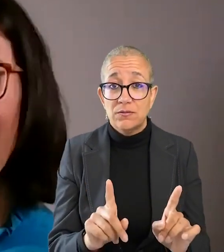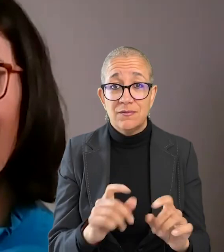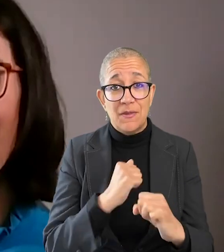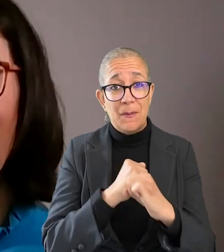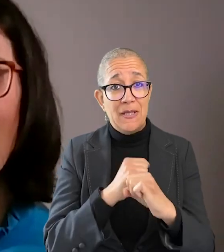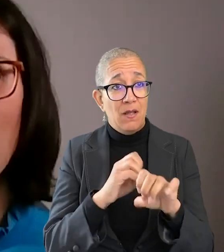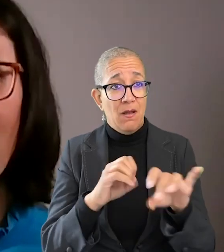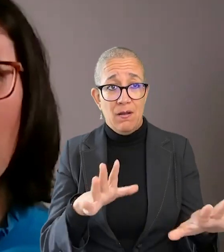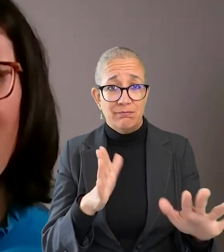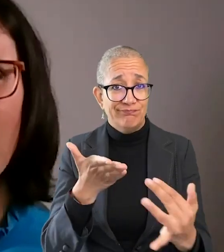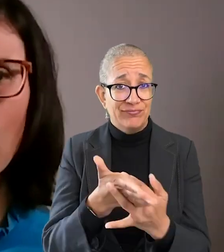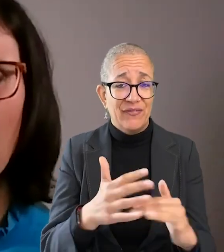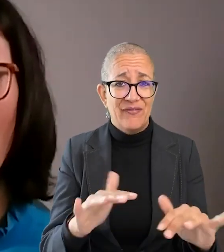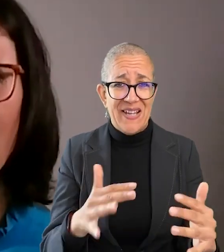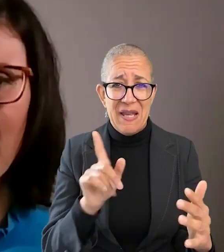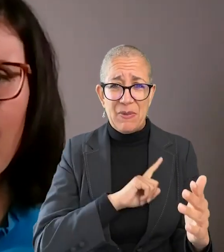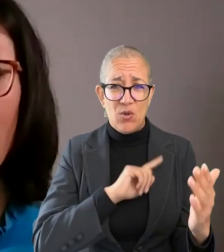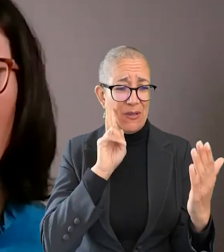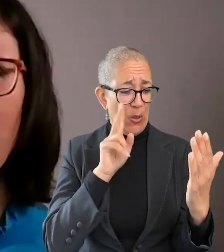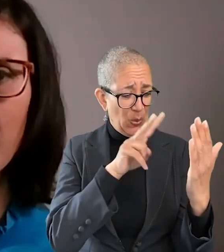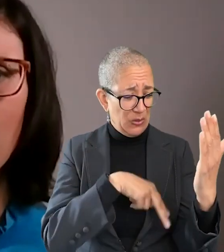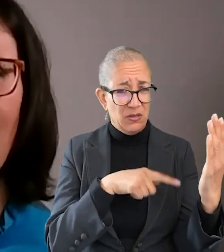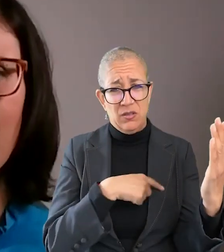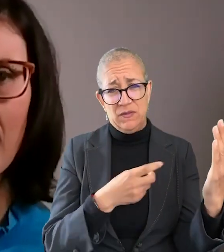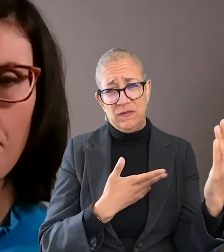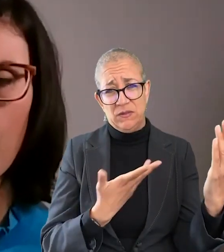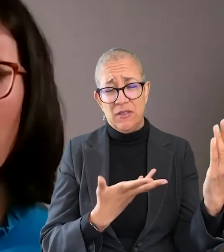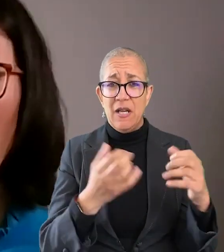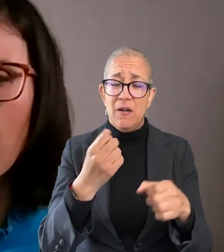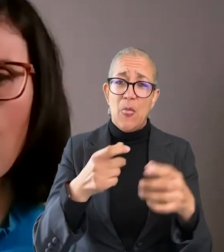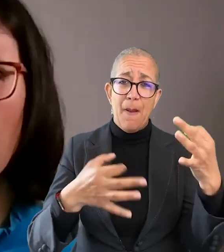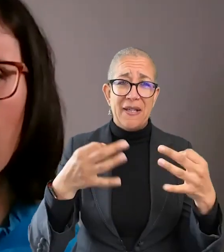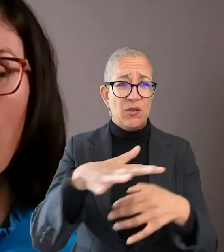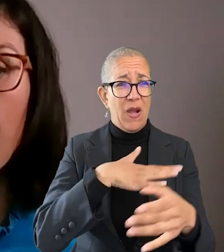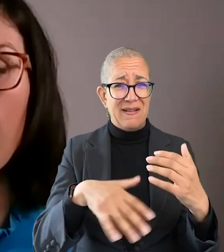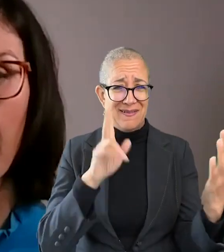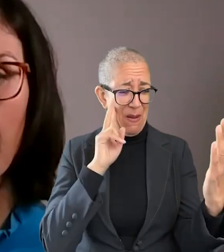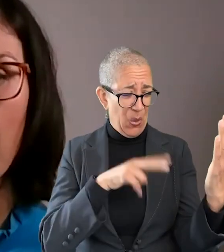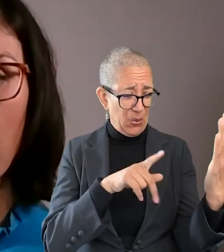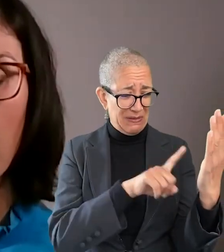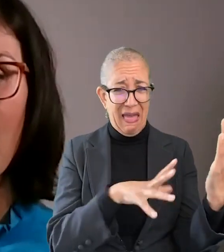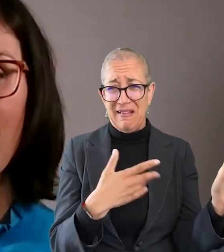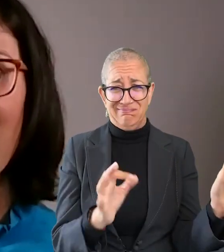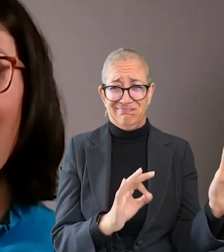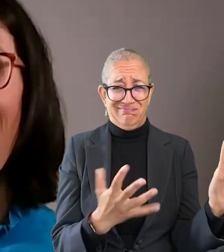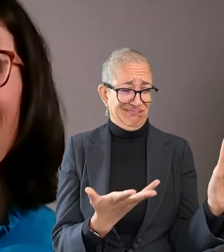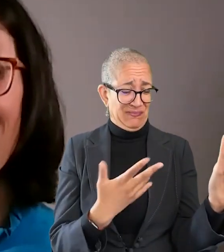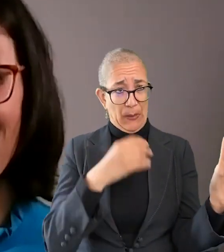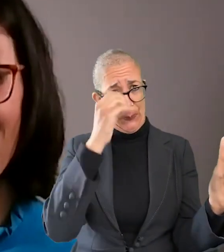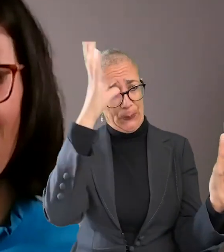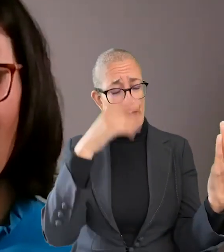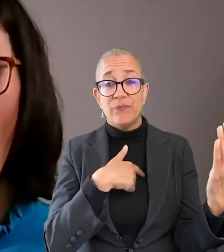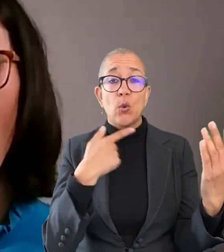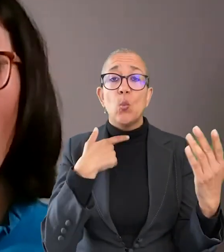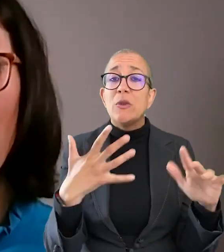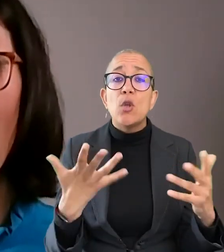through because it ends up looking a bit Goldilocks in the political landscape, and we just don't communicate the